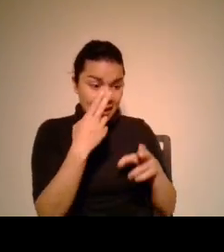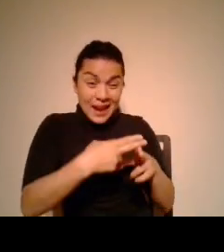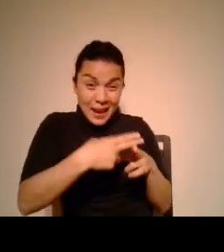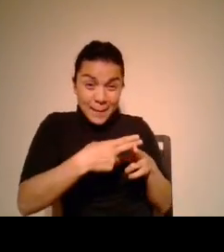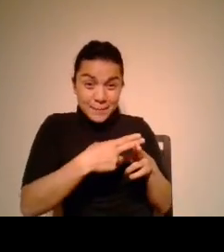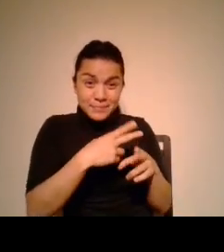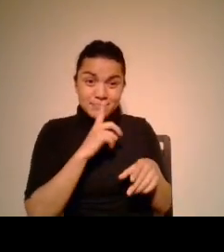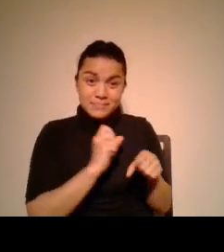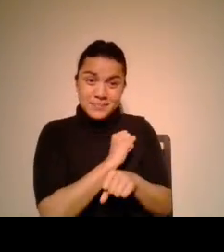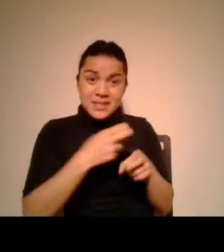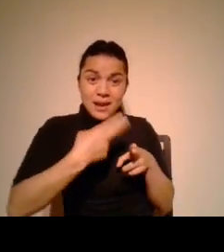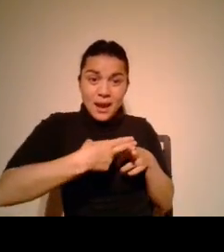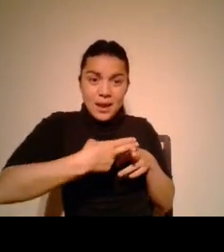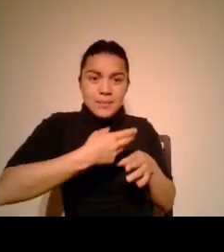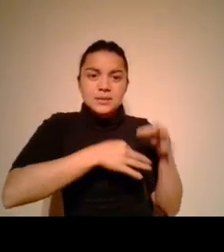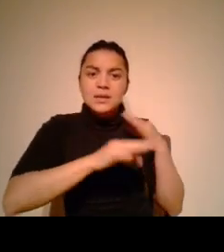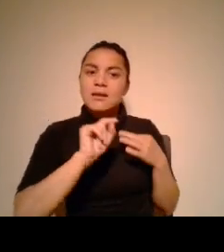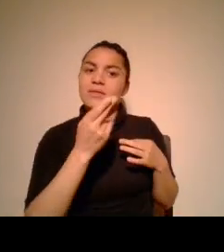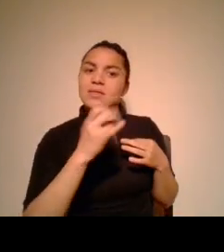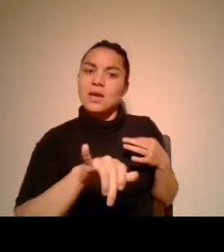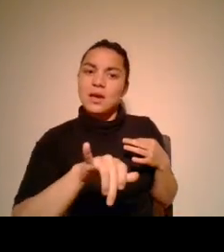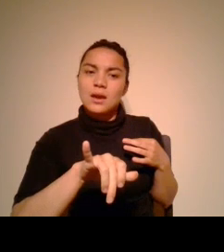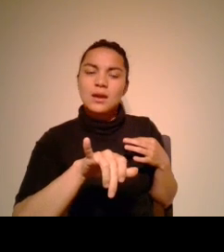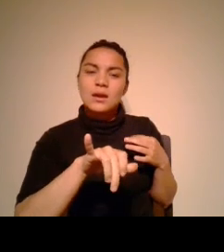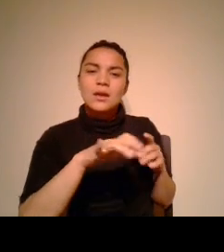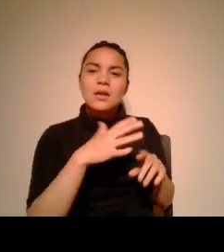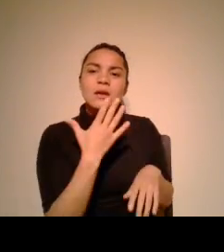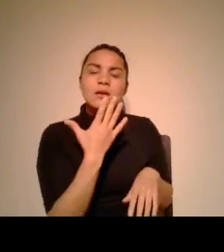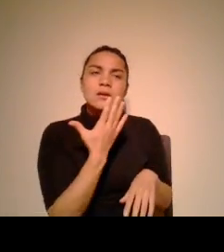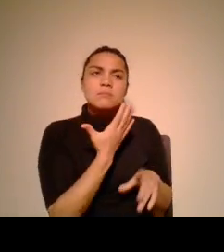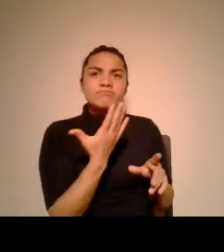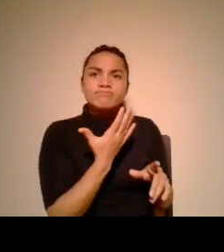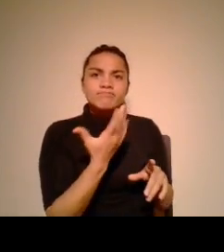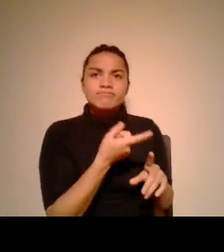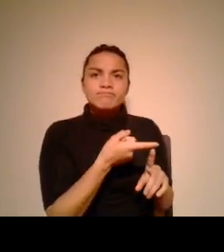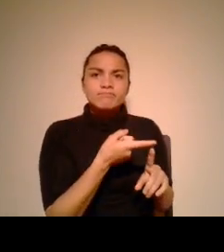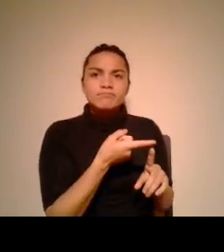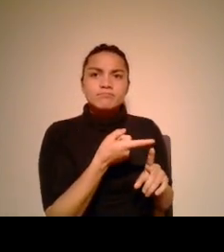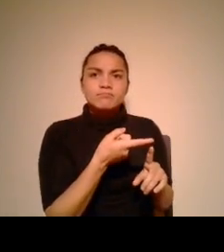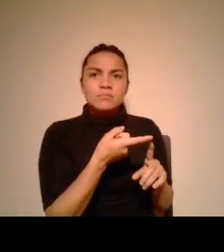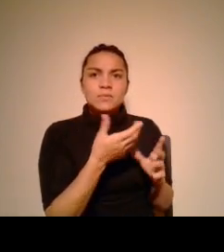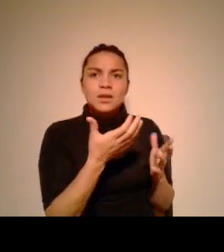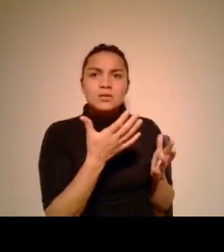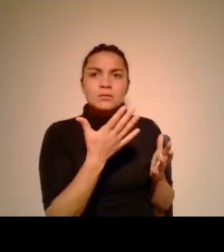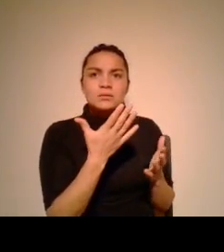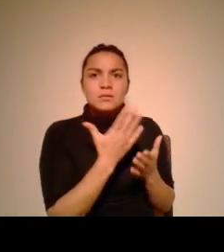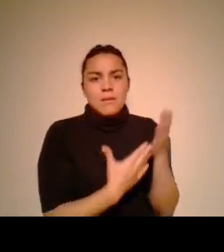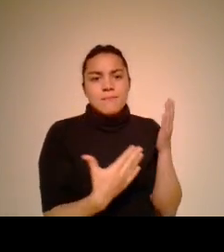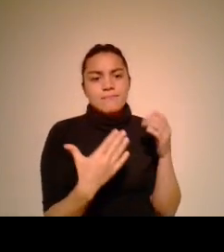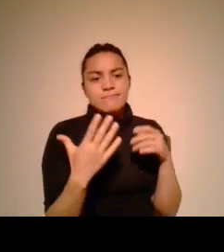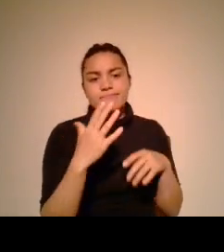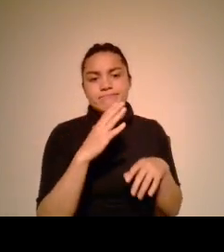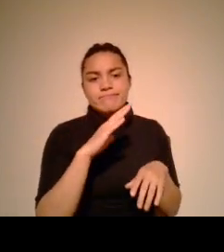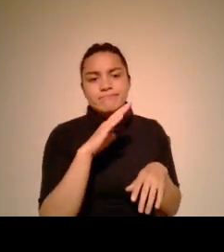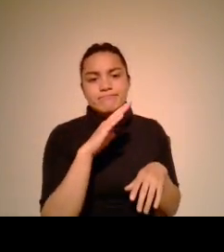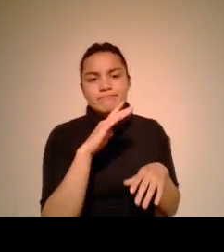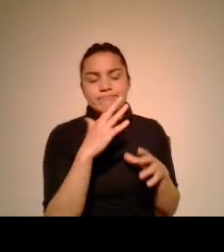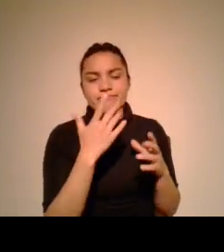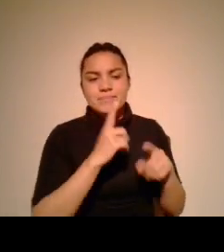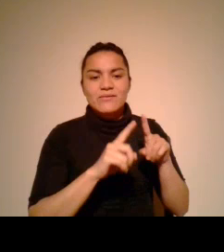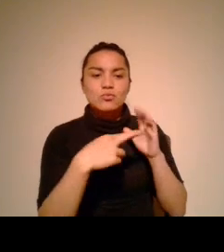make that are sort of reliant on having more than two options. So I am very interested in